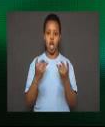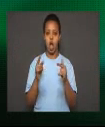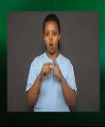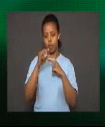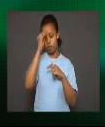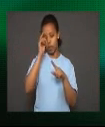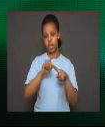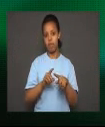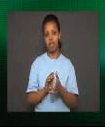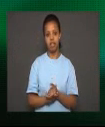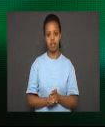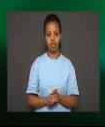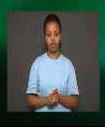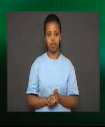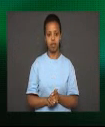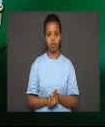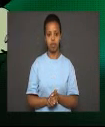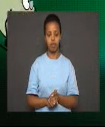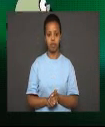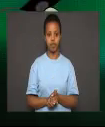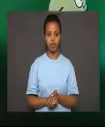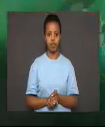Let's get back to our lesson.